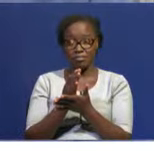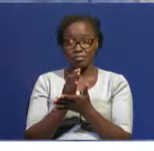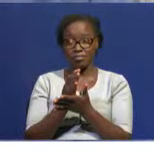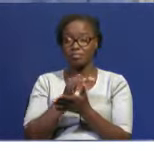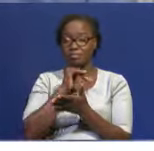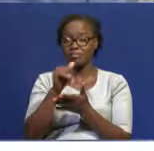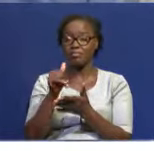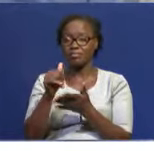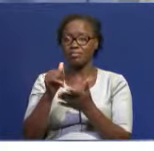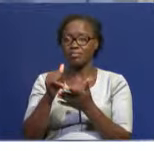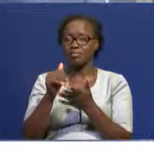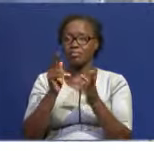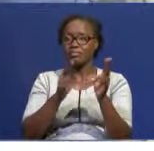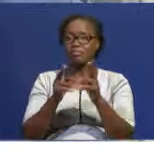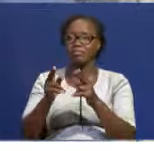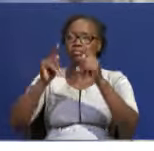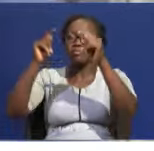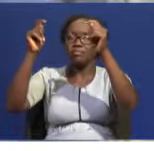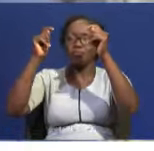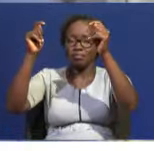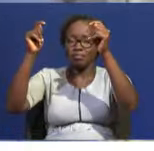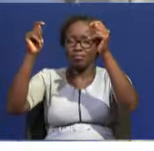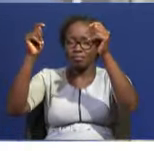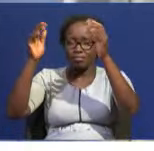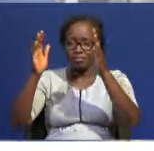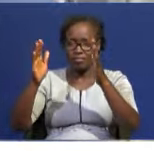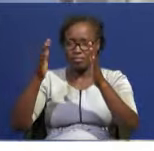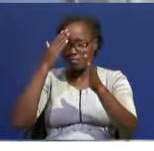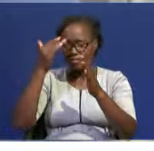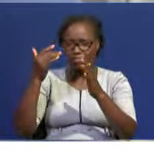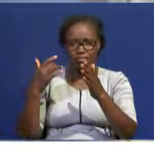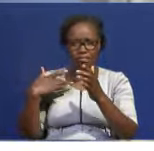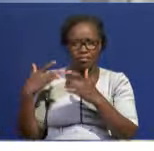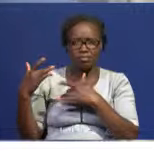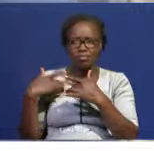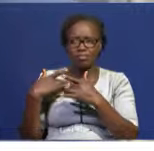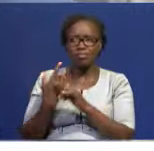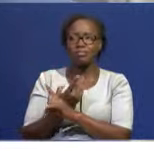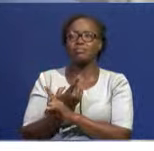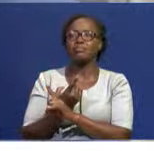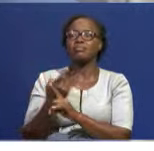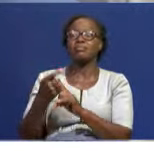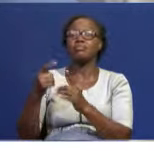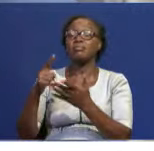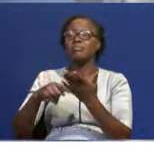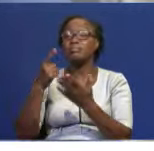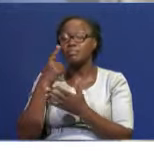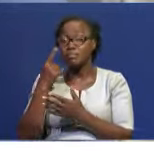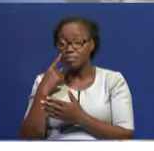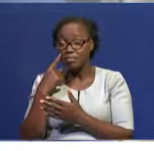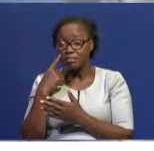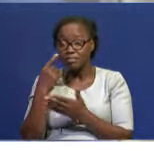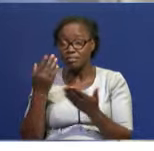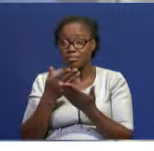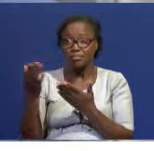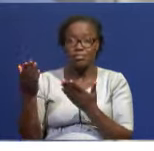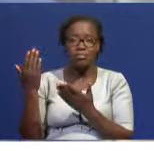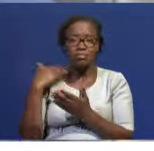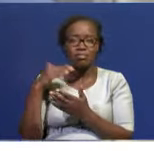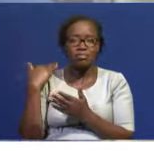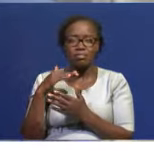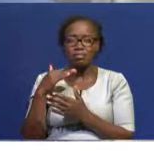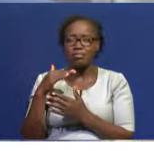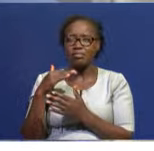are not the normal demonstrators, because their concerns were totally different from what we have seen. These are goons